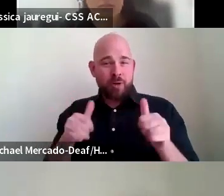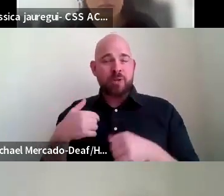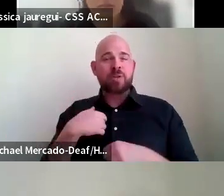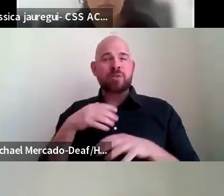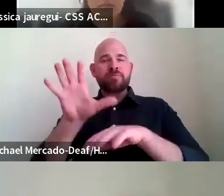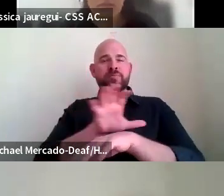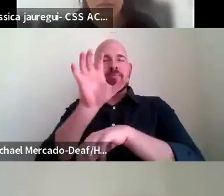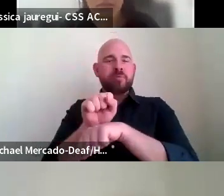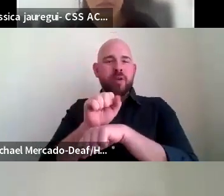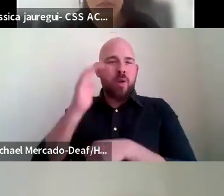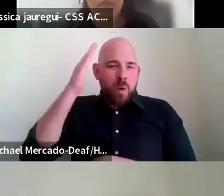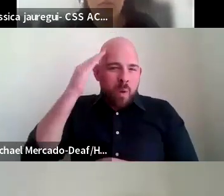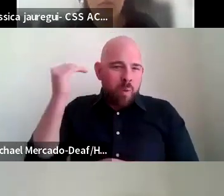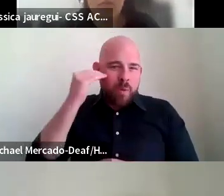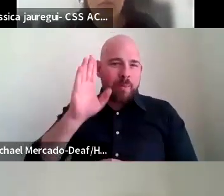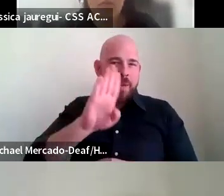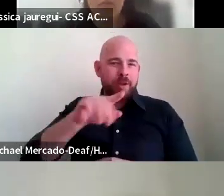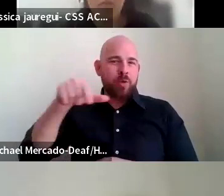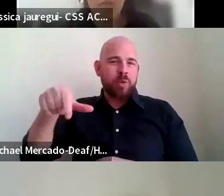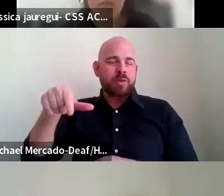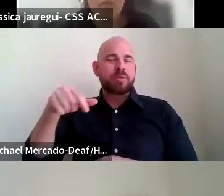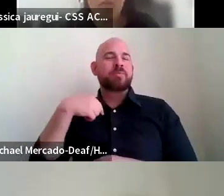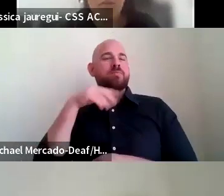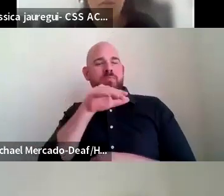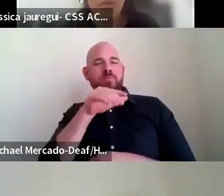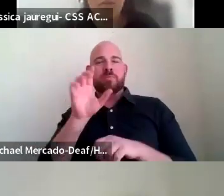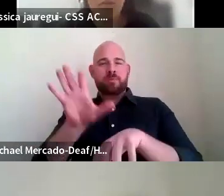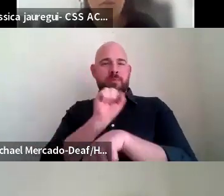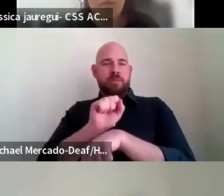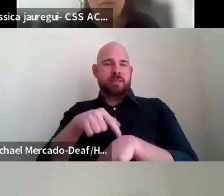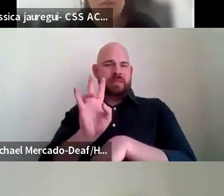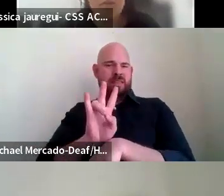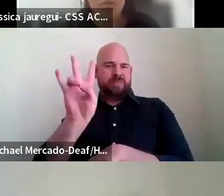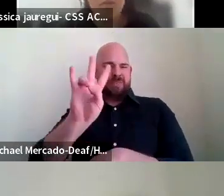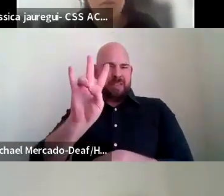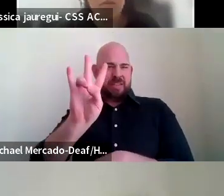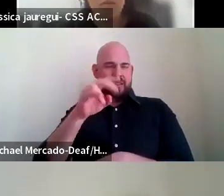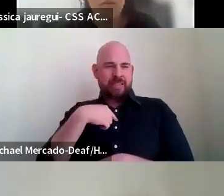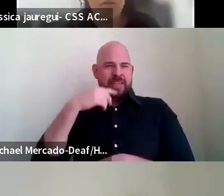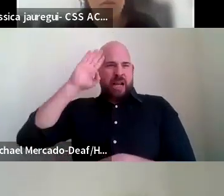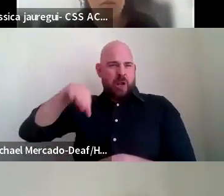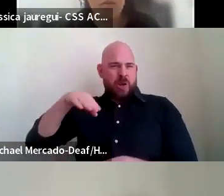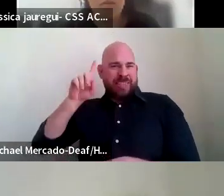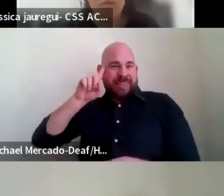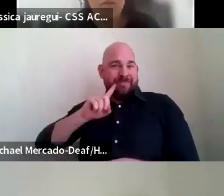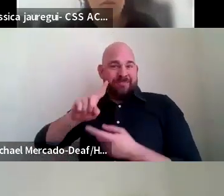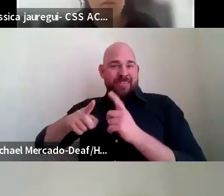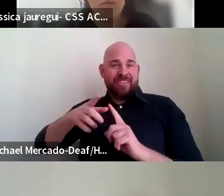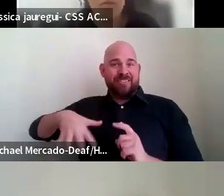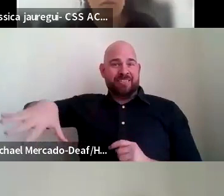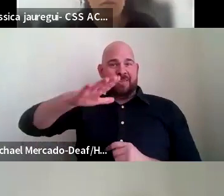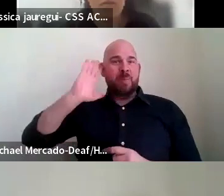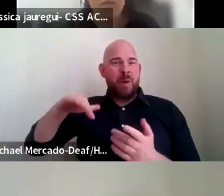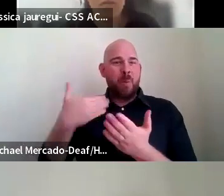remember before a birthday party that I had, I went to a Korean barbecue place. I made reservations for